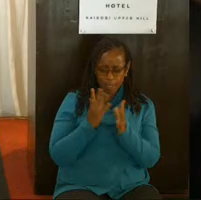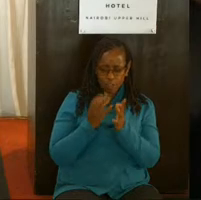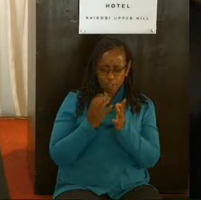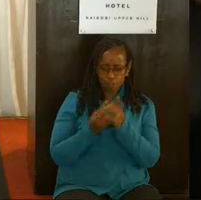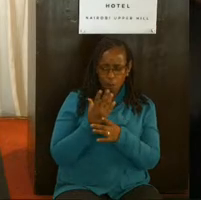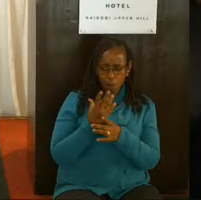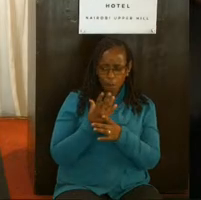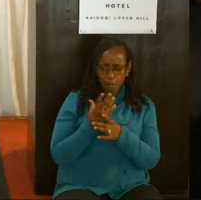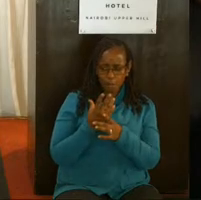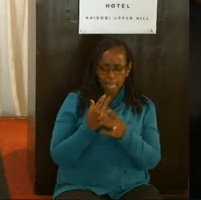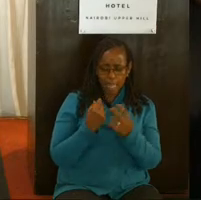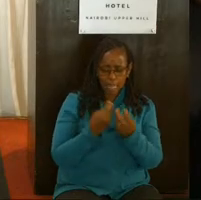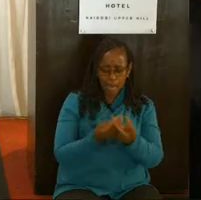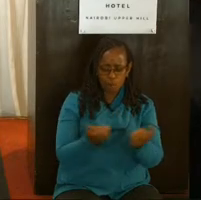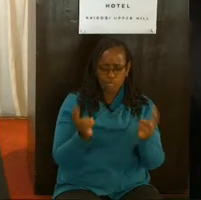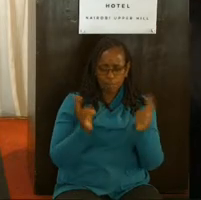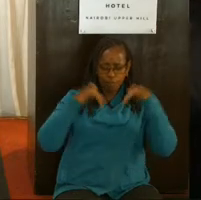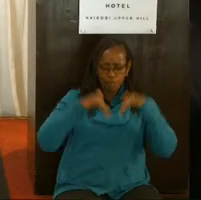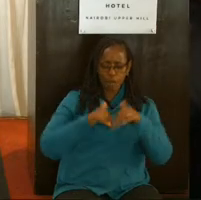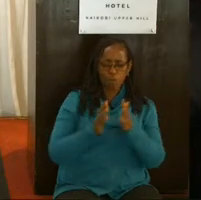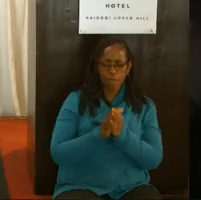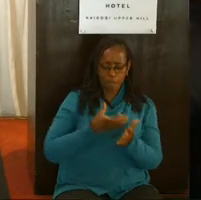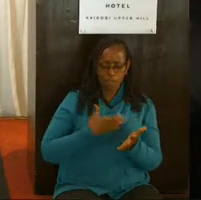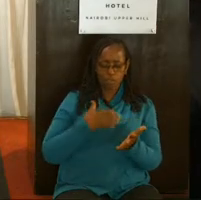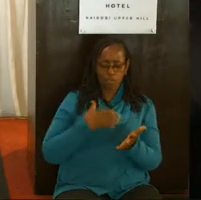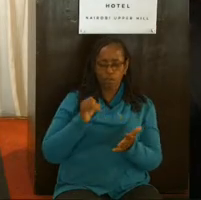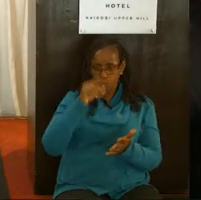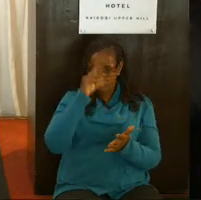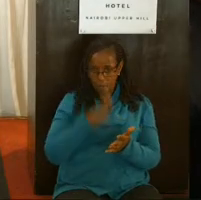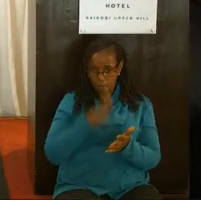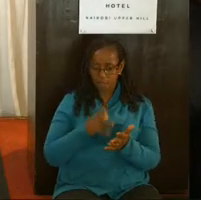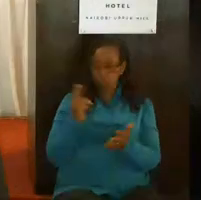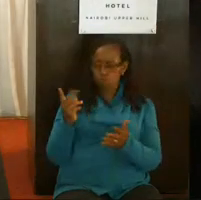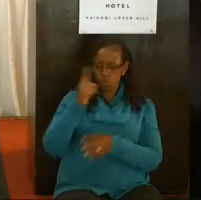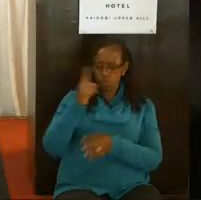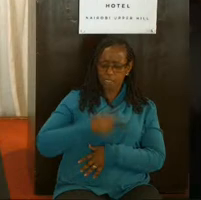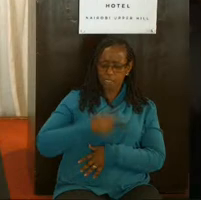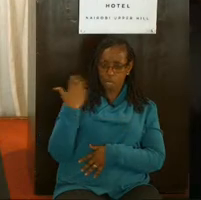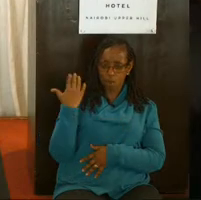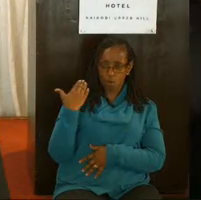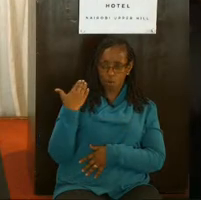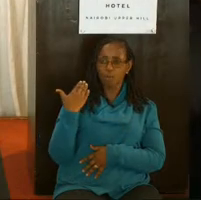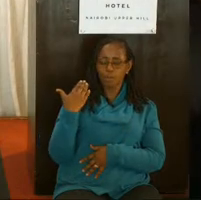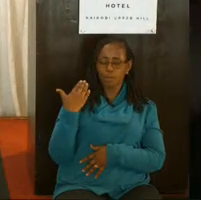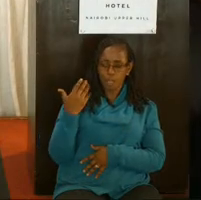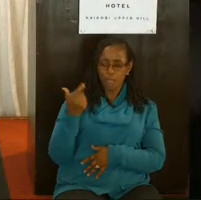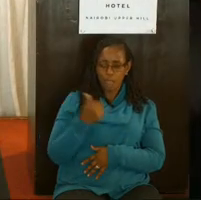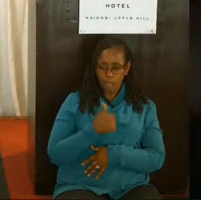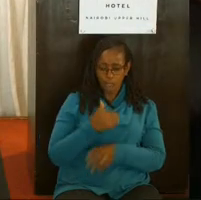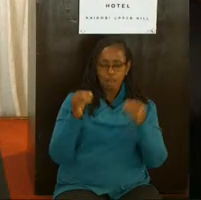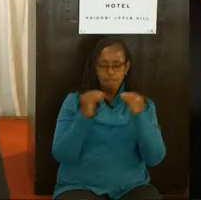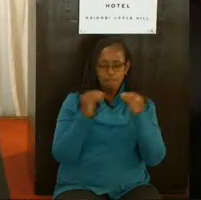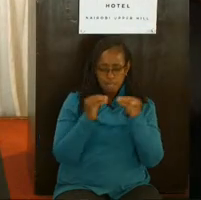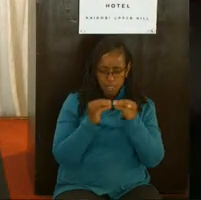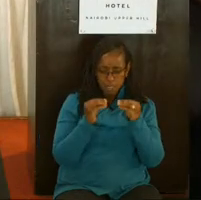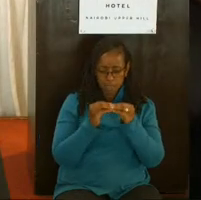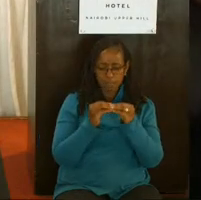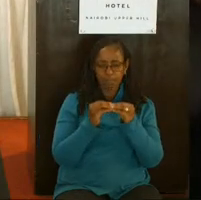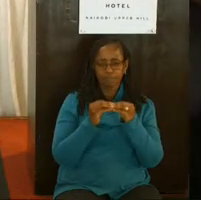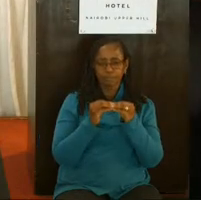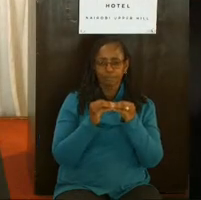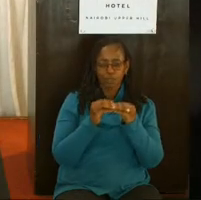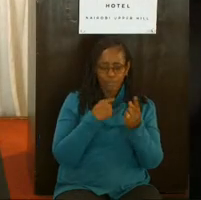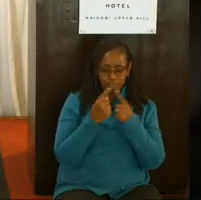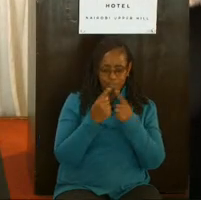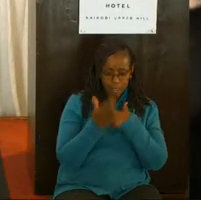Forum with the Council of Governors in fact two days ago there was a meeting that is going to speak to that and